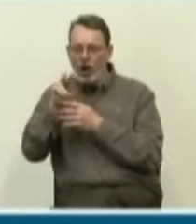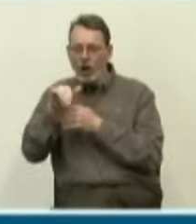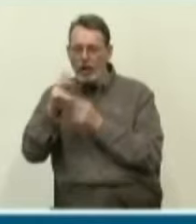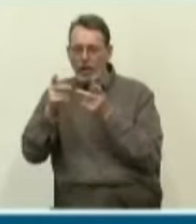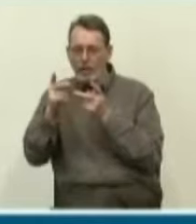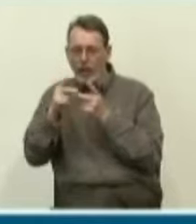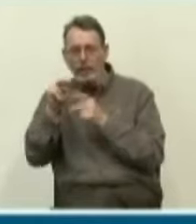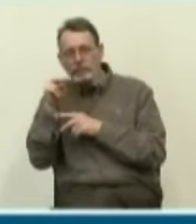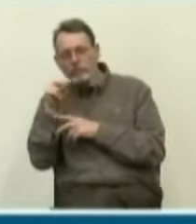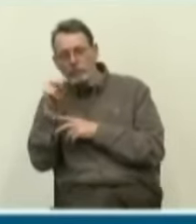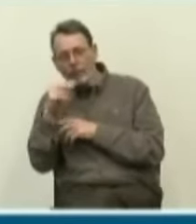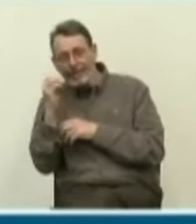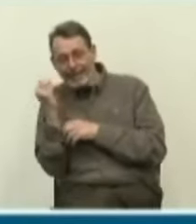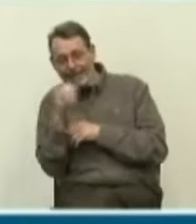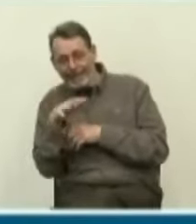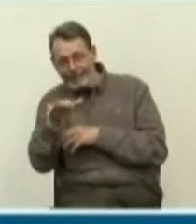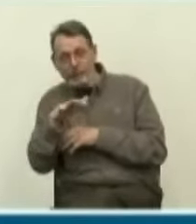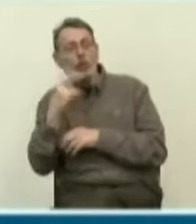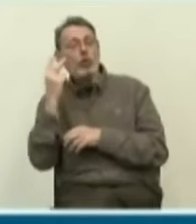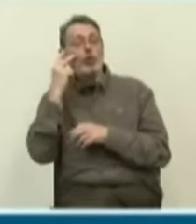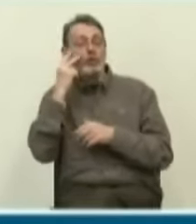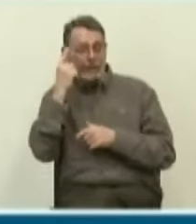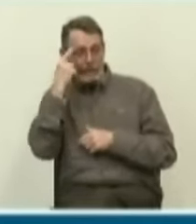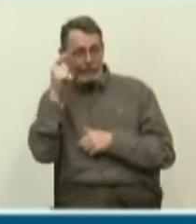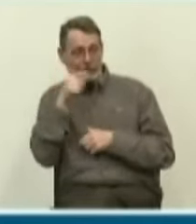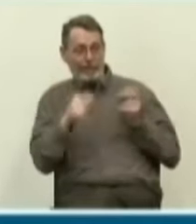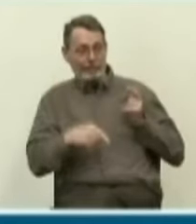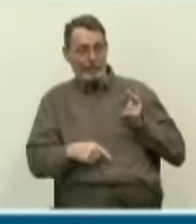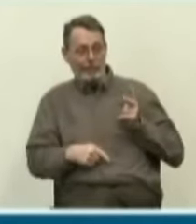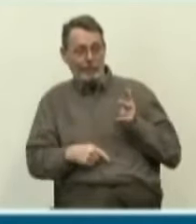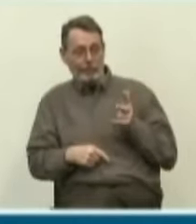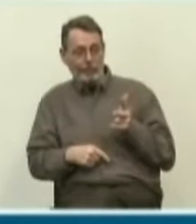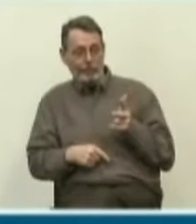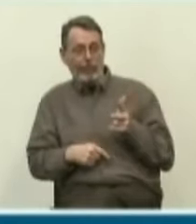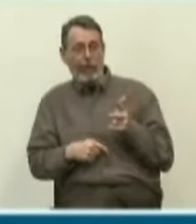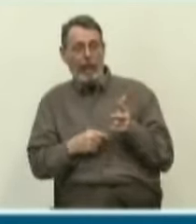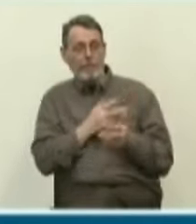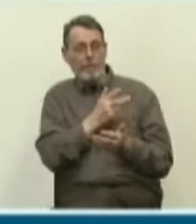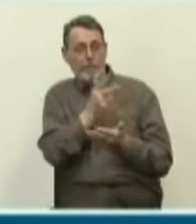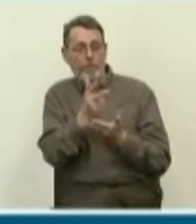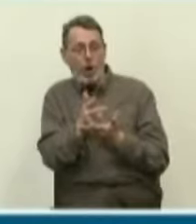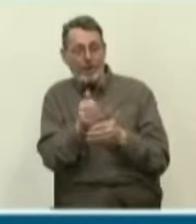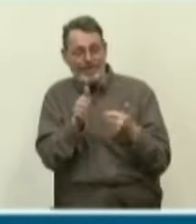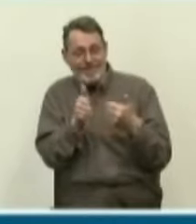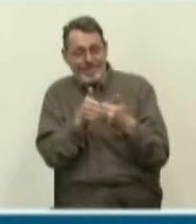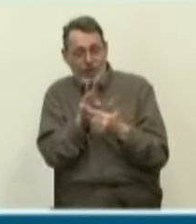vehicle will come into view and park near the wall on the right side of your screen.